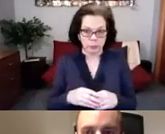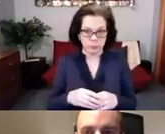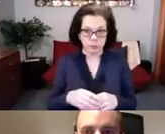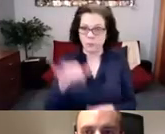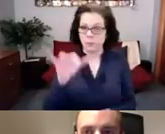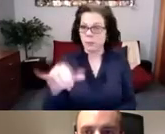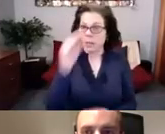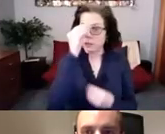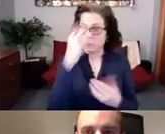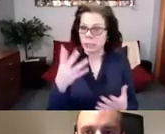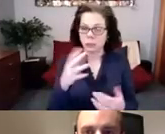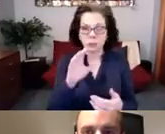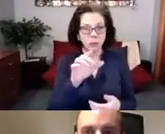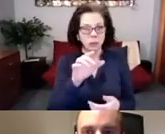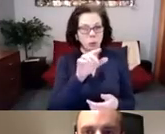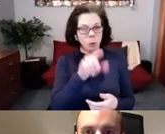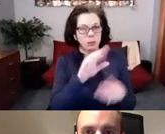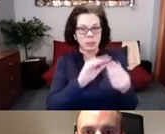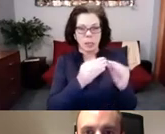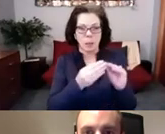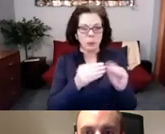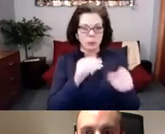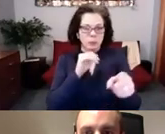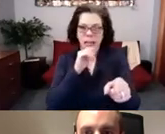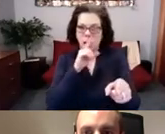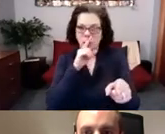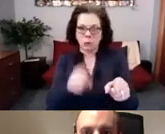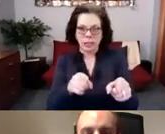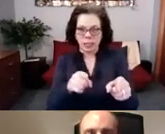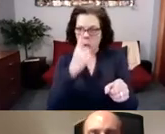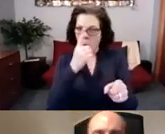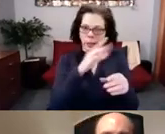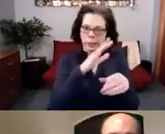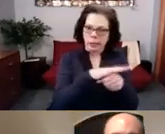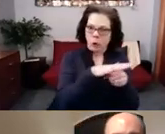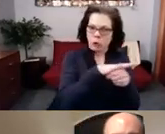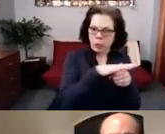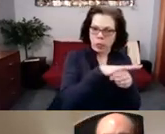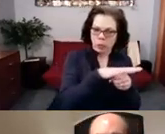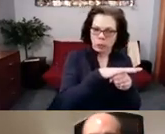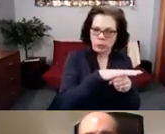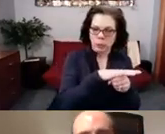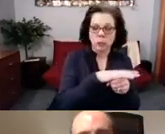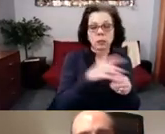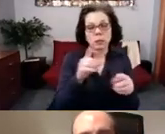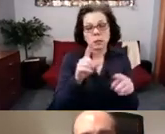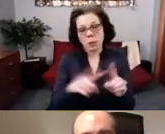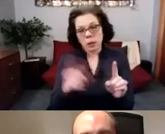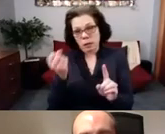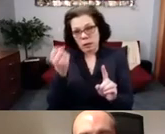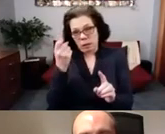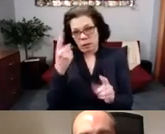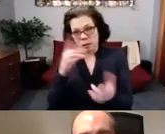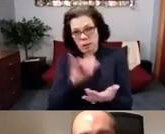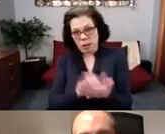those cases were never consolidated at any one particular area. In order to get to that level of understanding, to